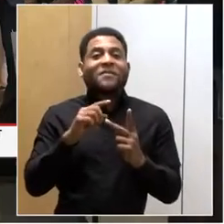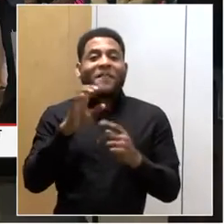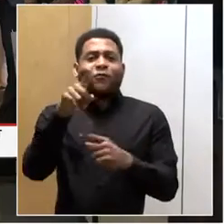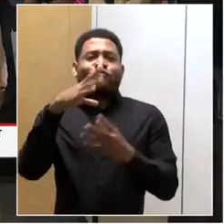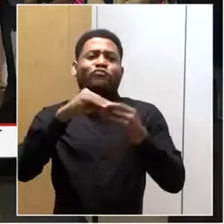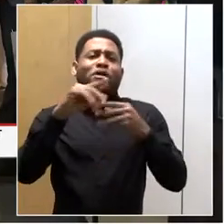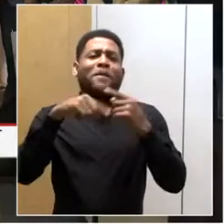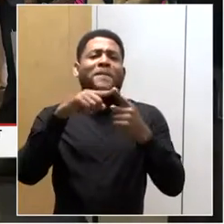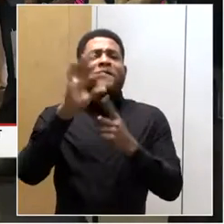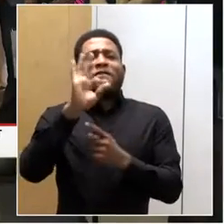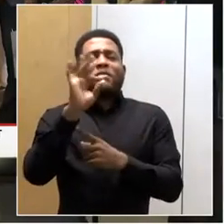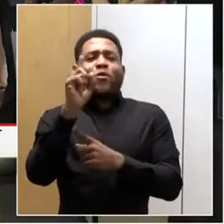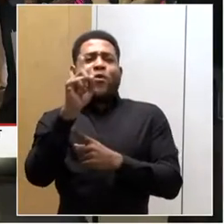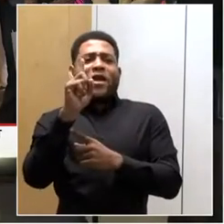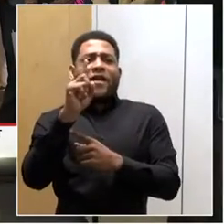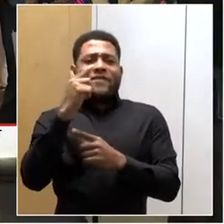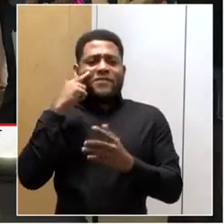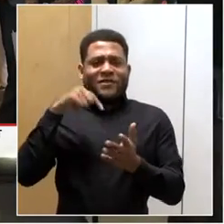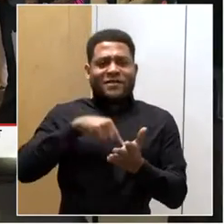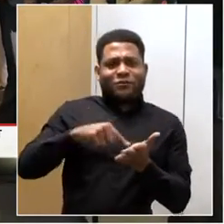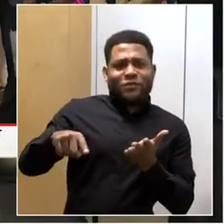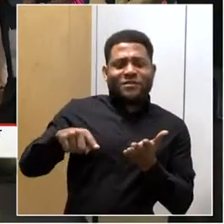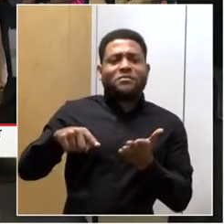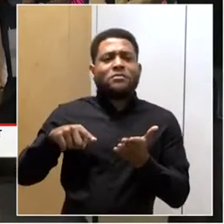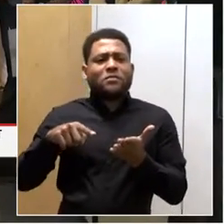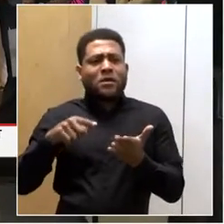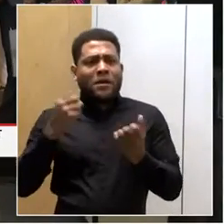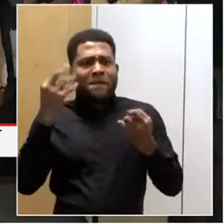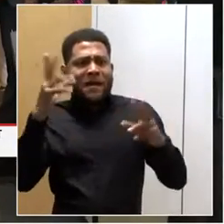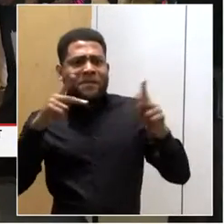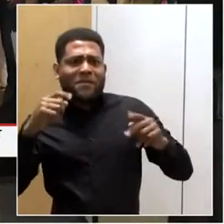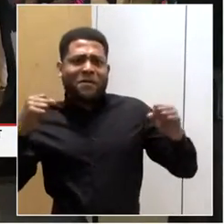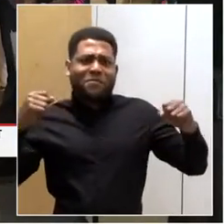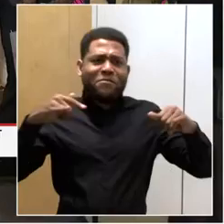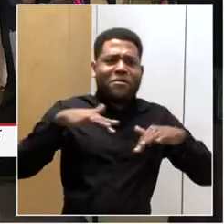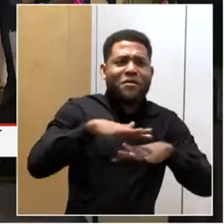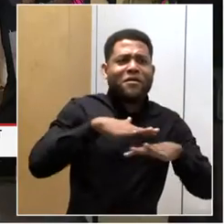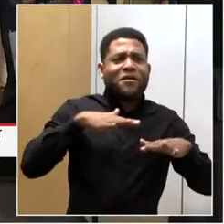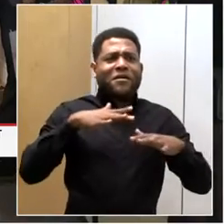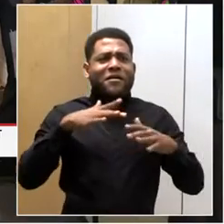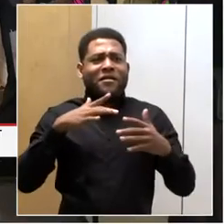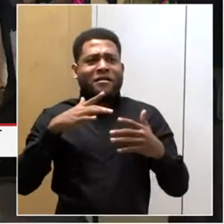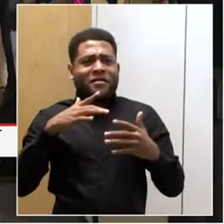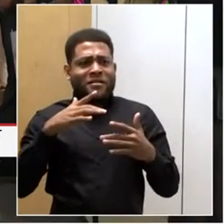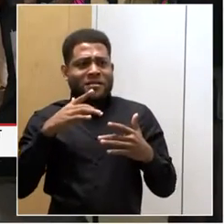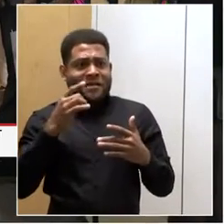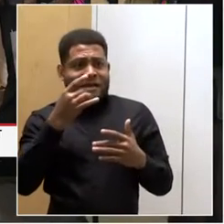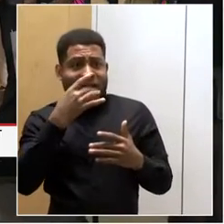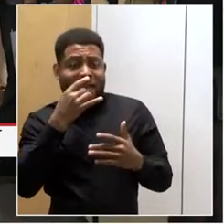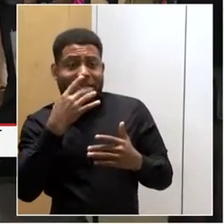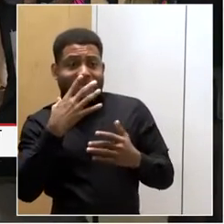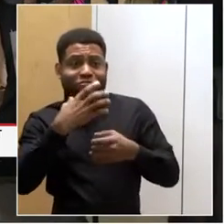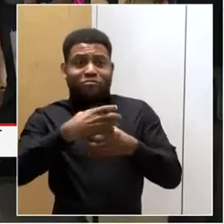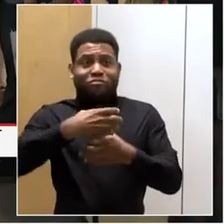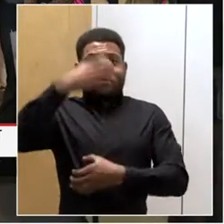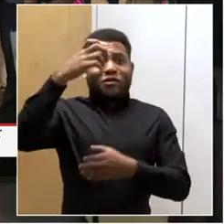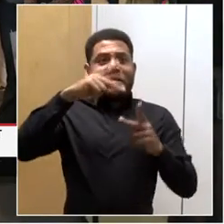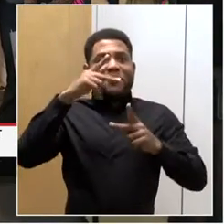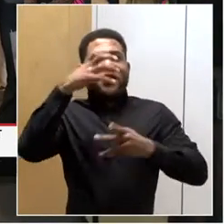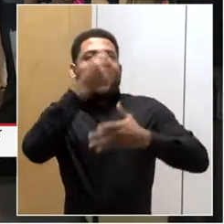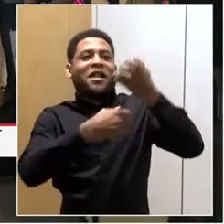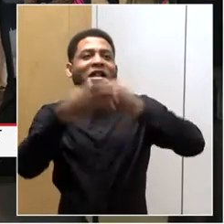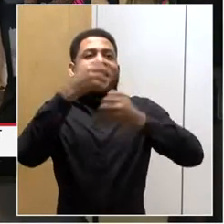Massive crowds, folks on top of light poles and porta potties, I heard. Just to kind of catch the action. Do